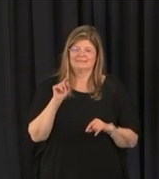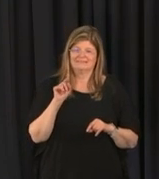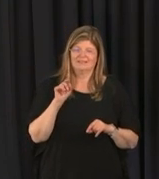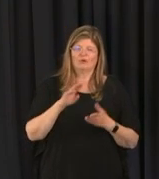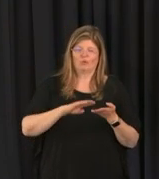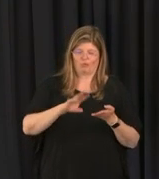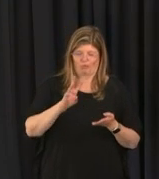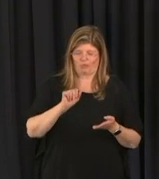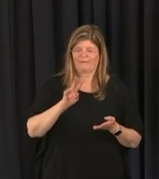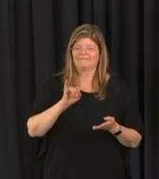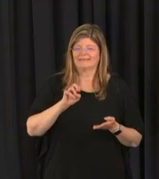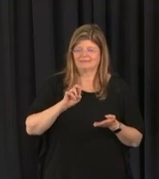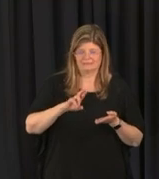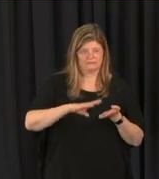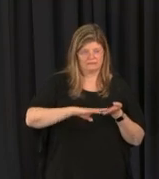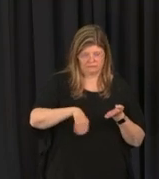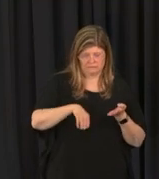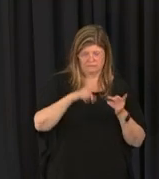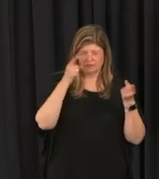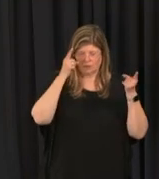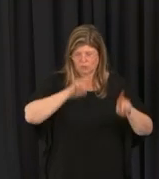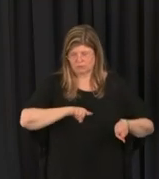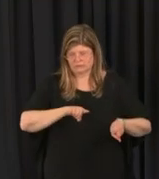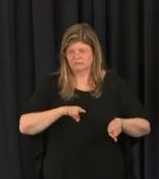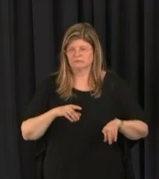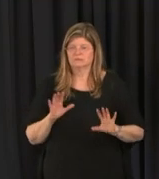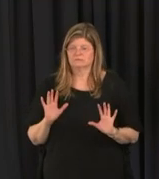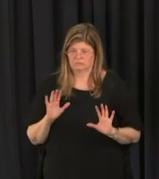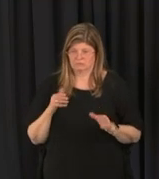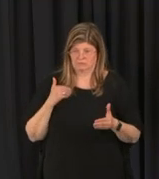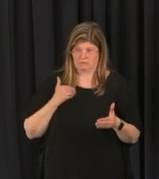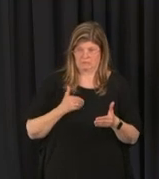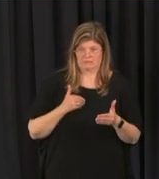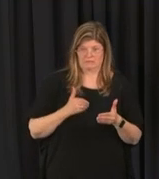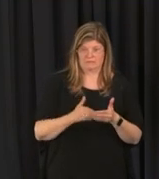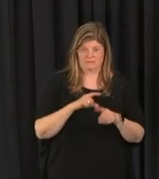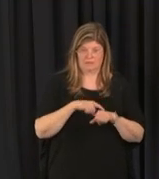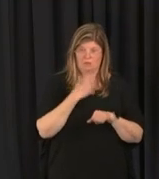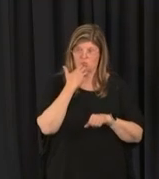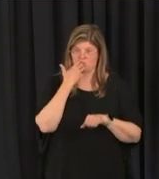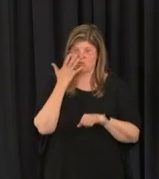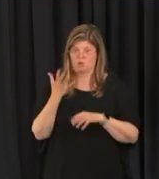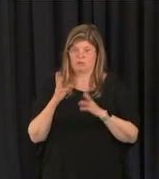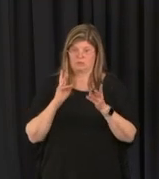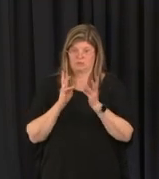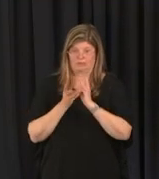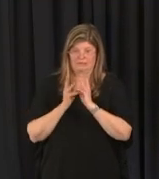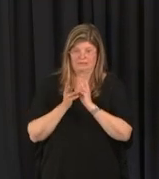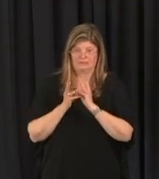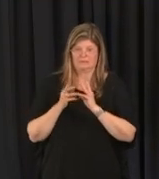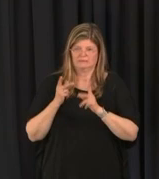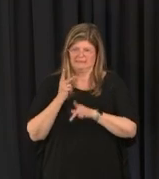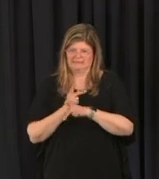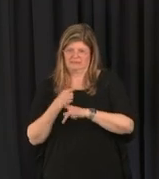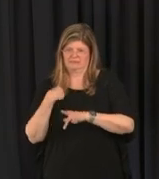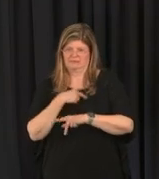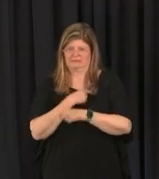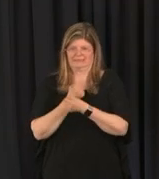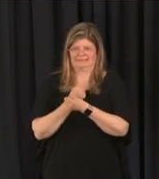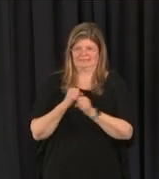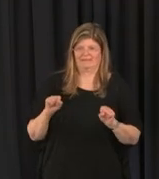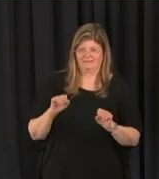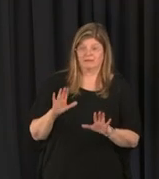we get into warm weather, we are certainly thinking about the things that kept us safer last